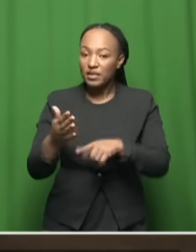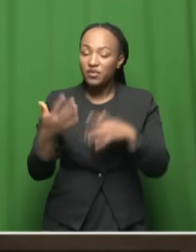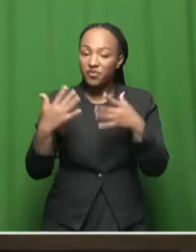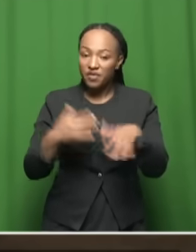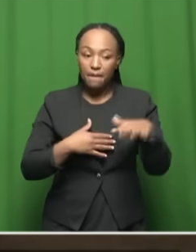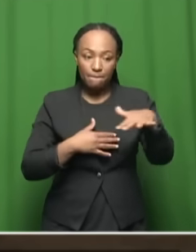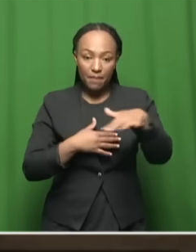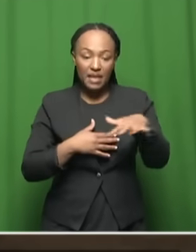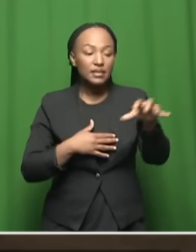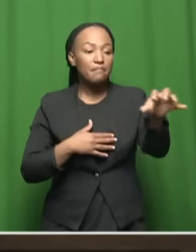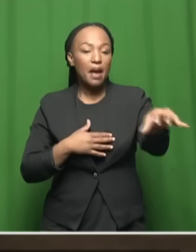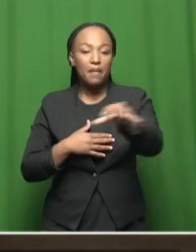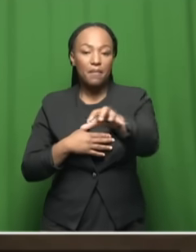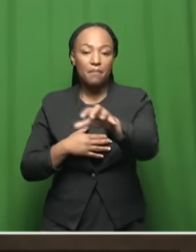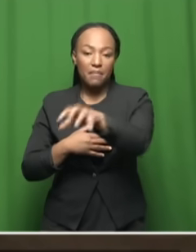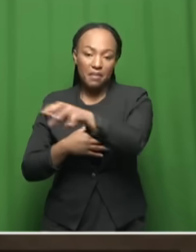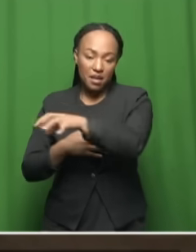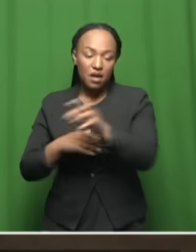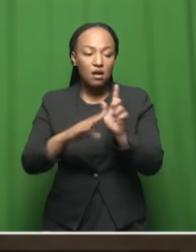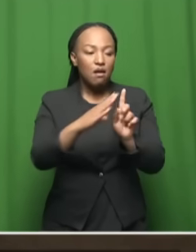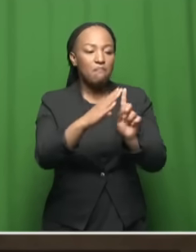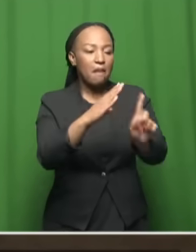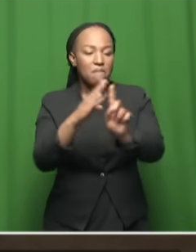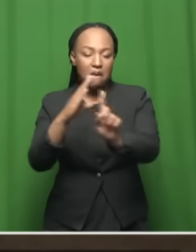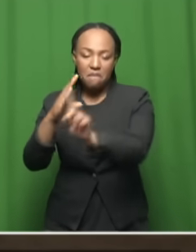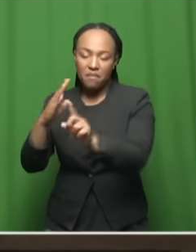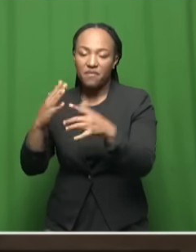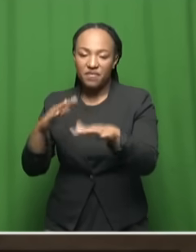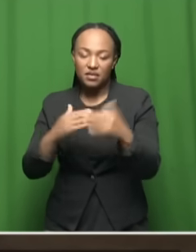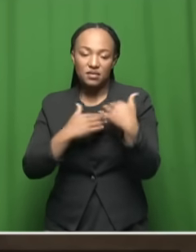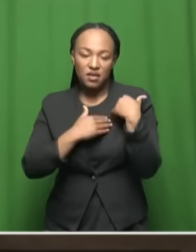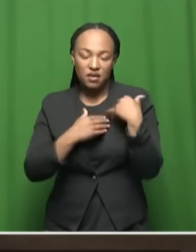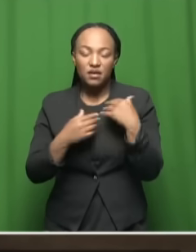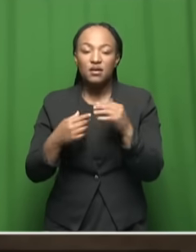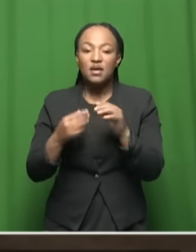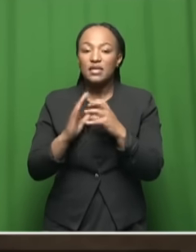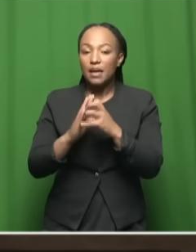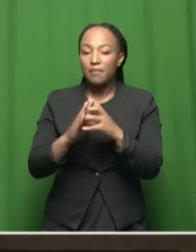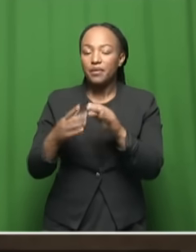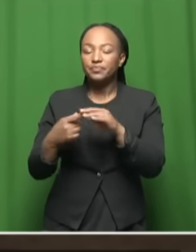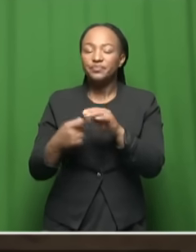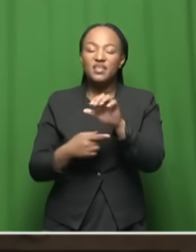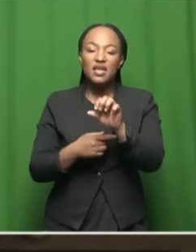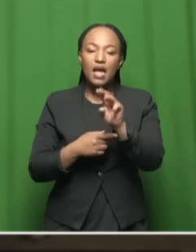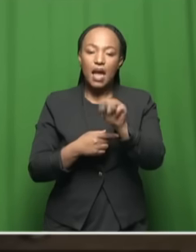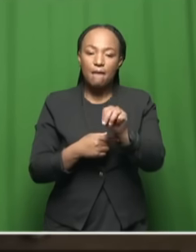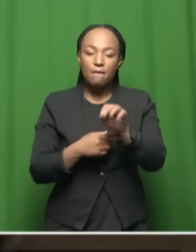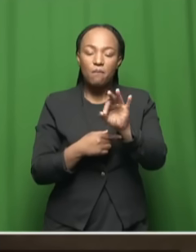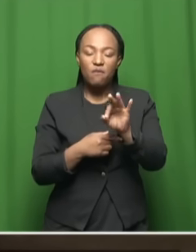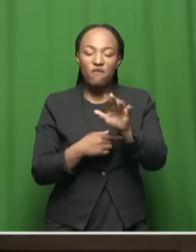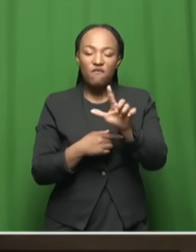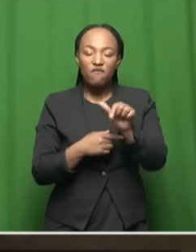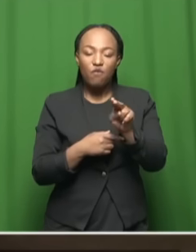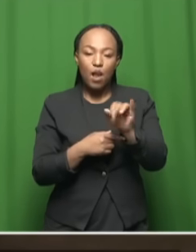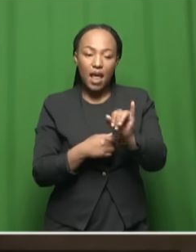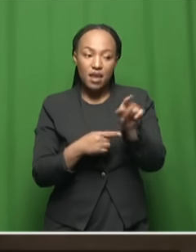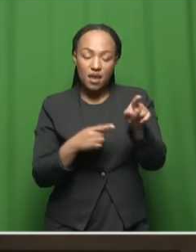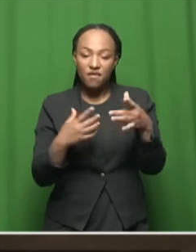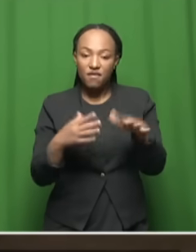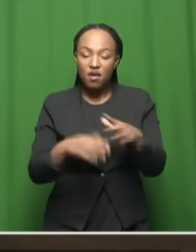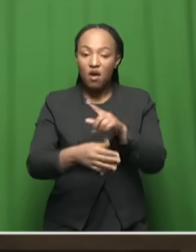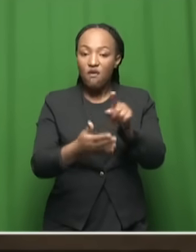far, it seems like it's been going very well. Save for one in Mfuleni, not far from where we are now, where they said the voter